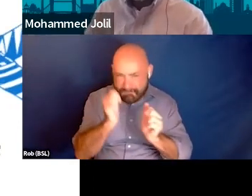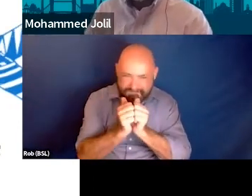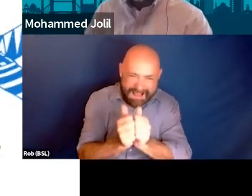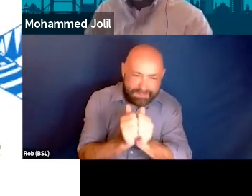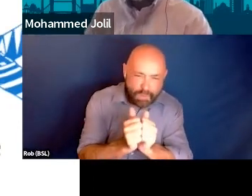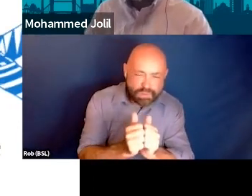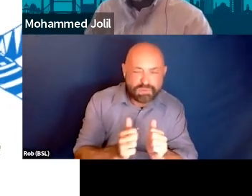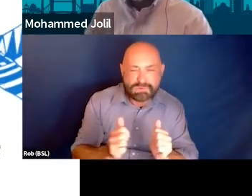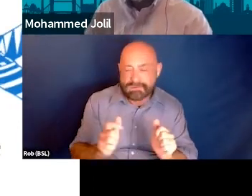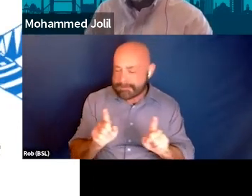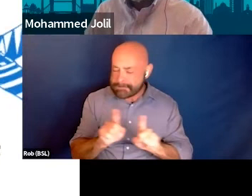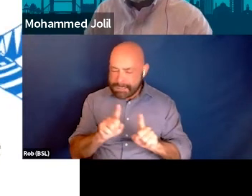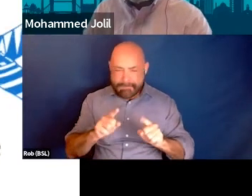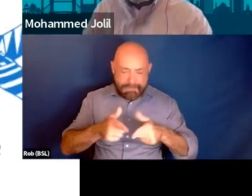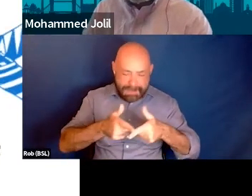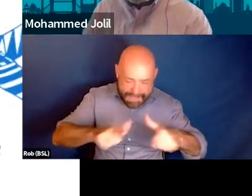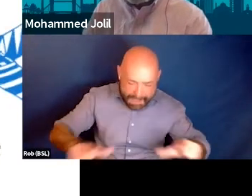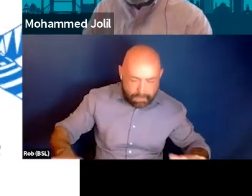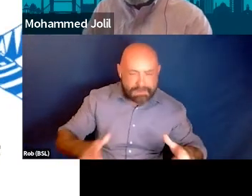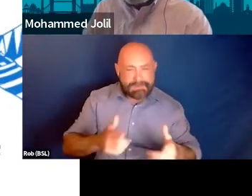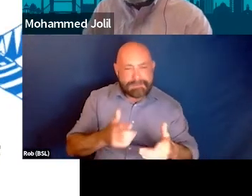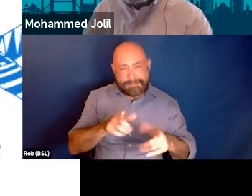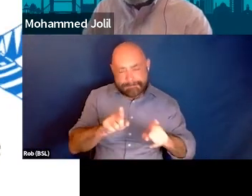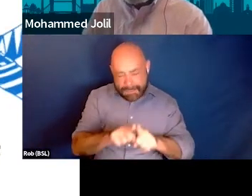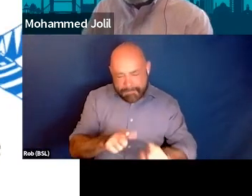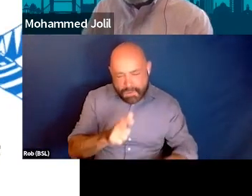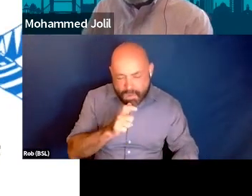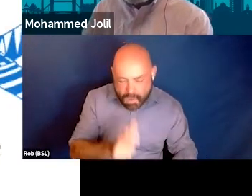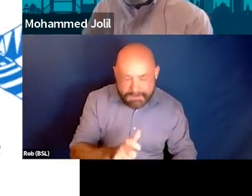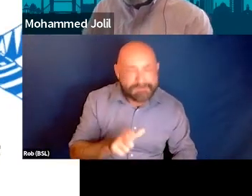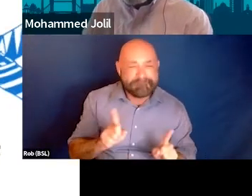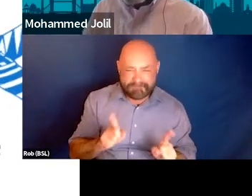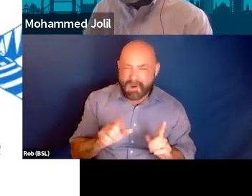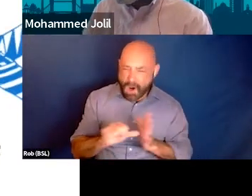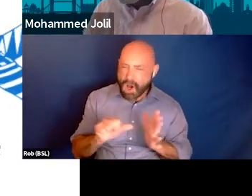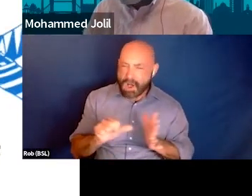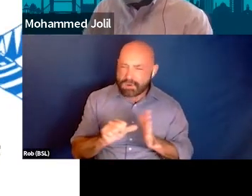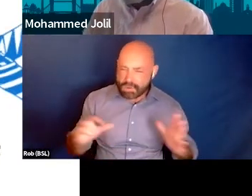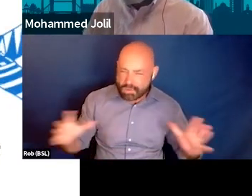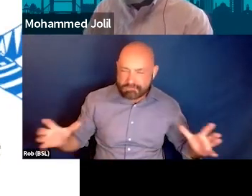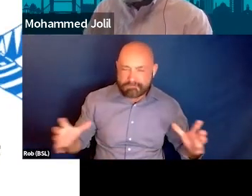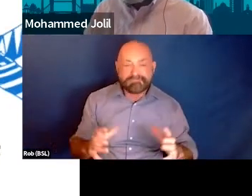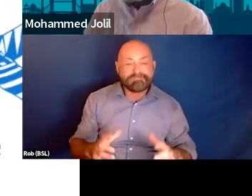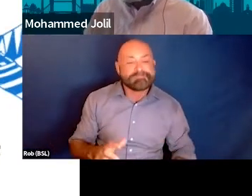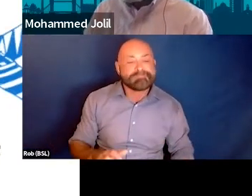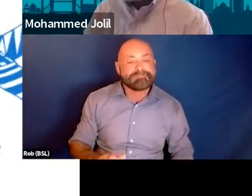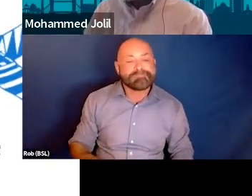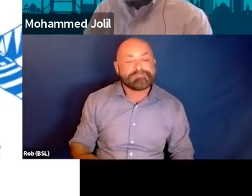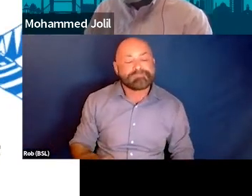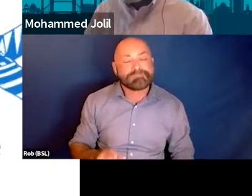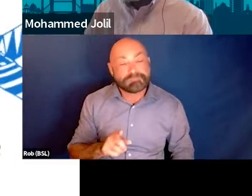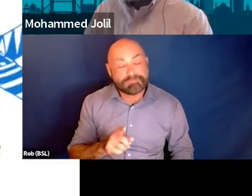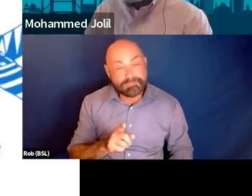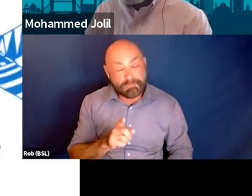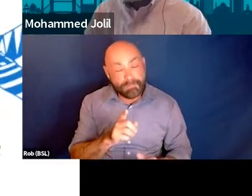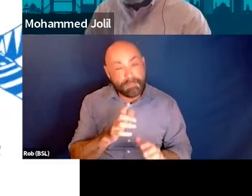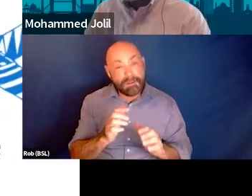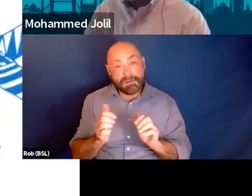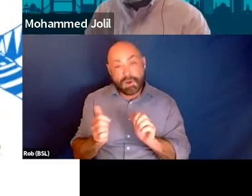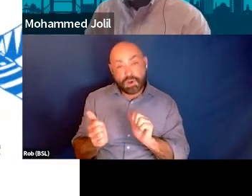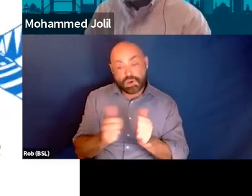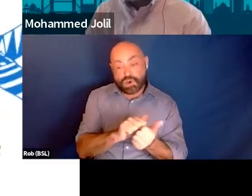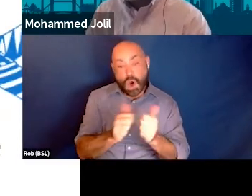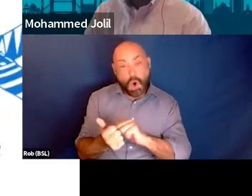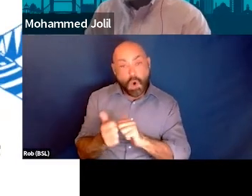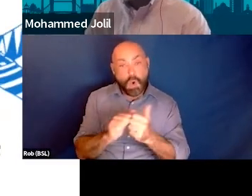all agreed on that we could take forward. true co-production with partners and stakeholders takes a